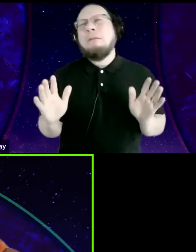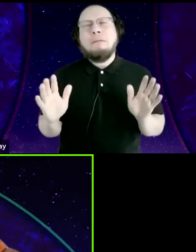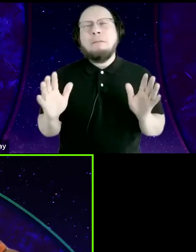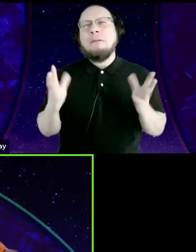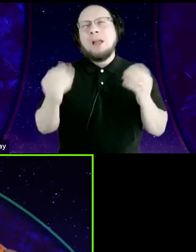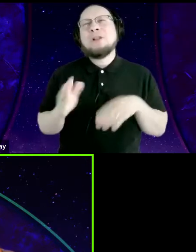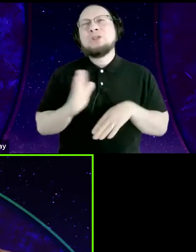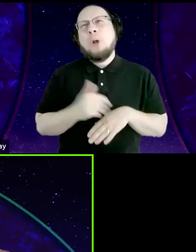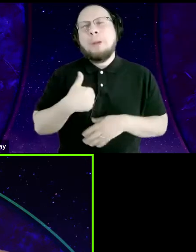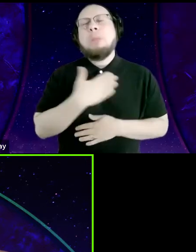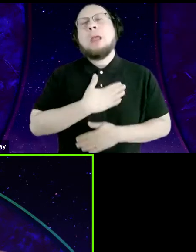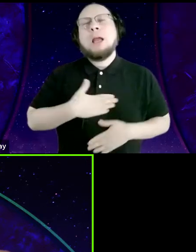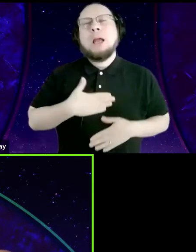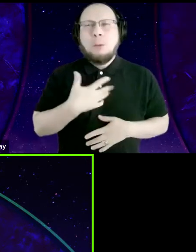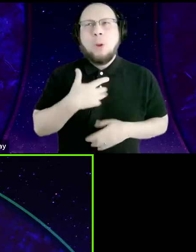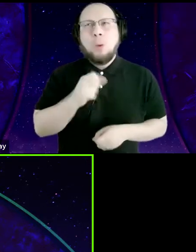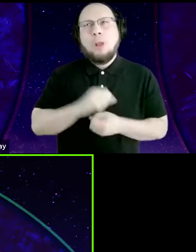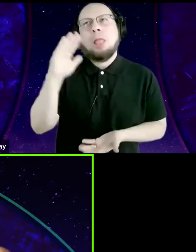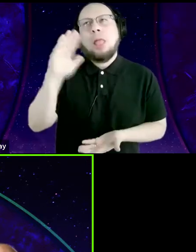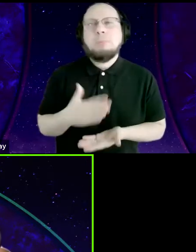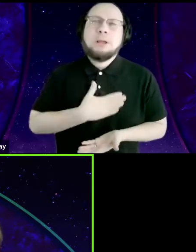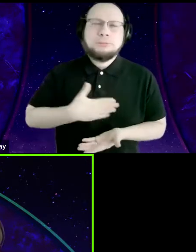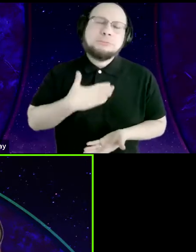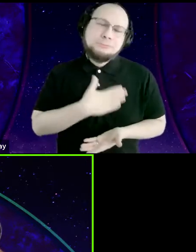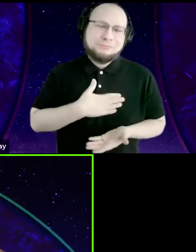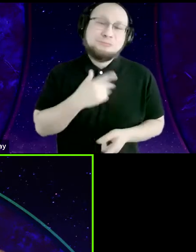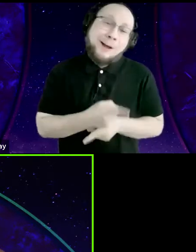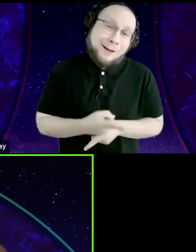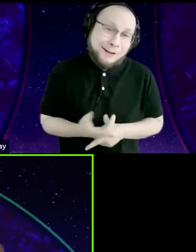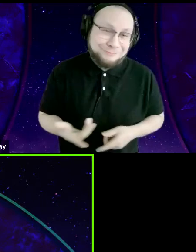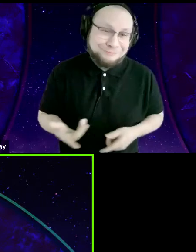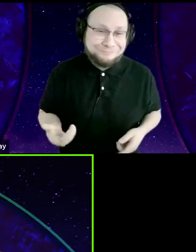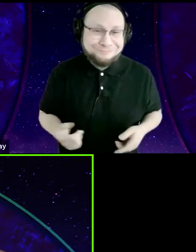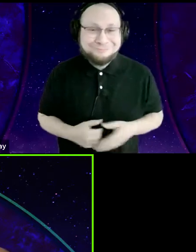I'm trying to not work. Listen.